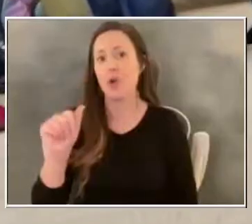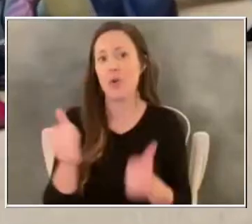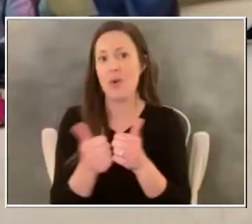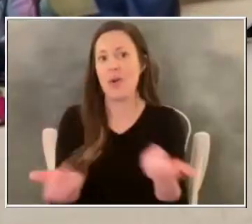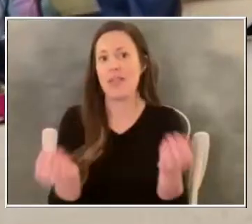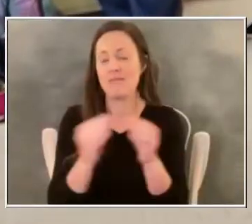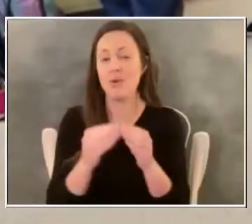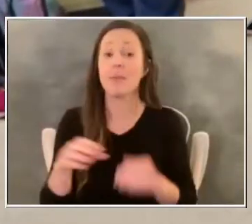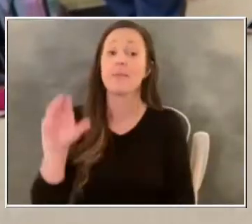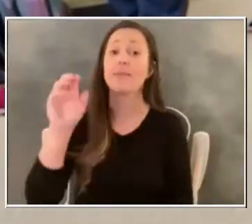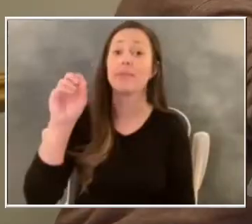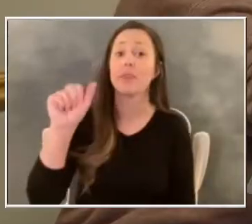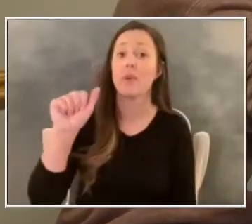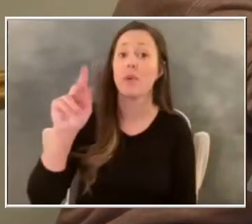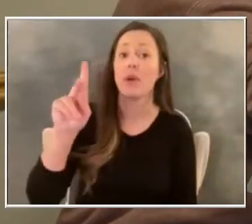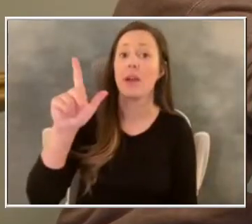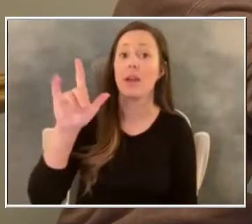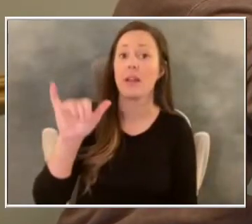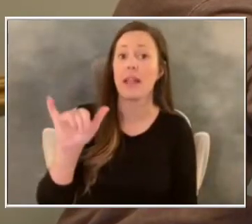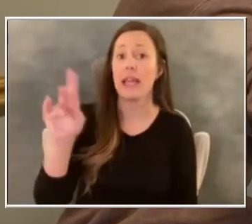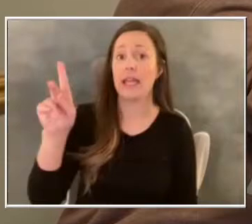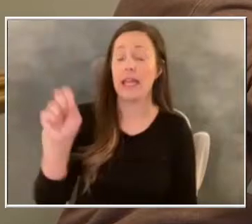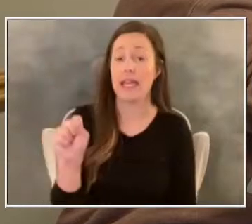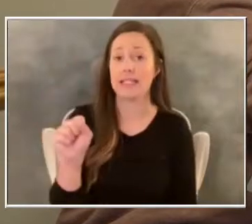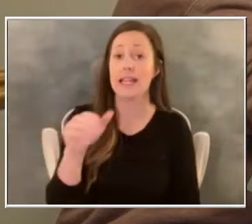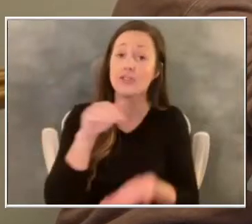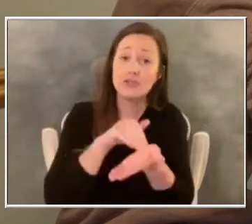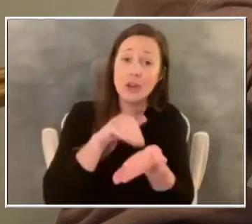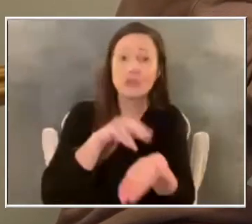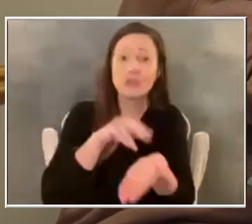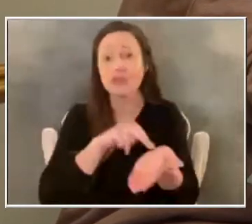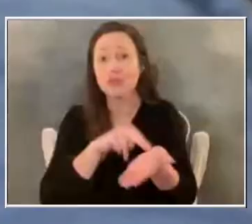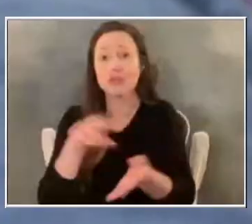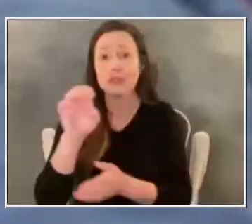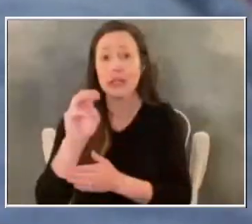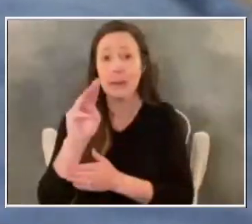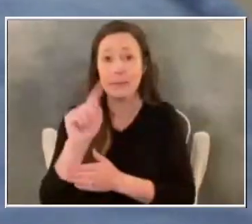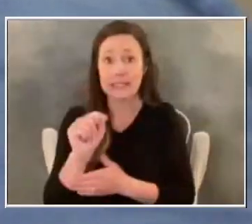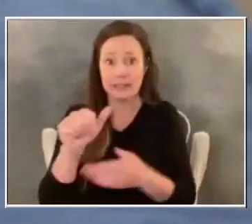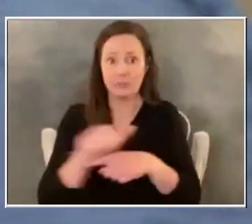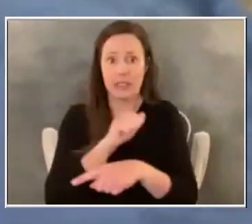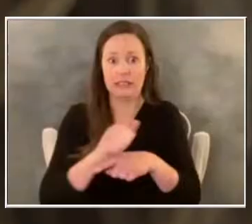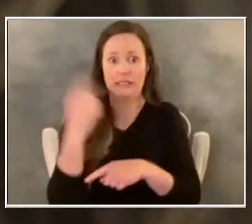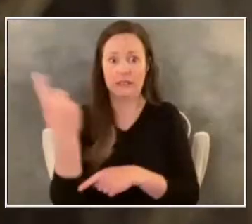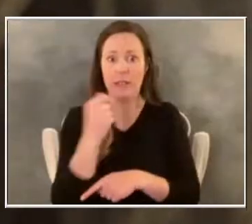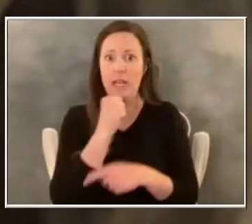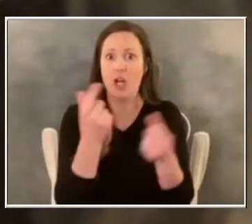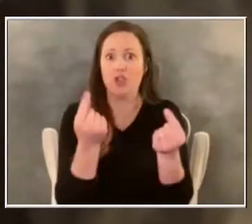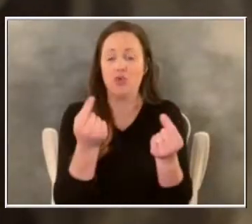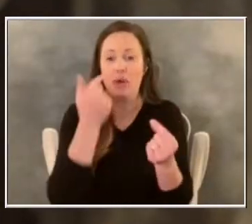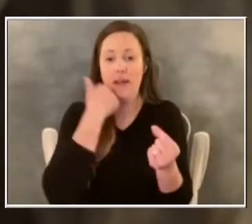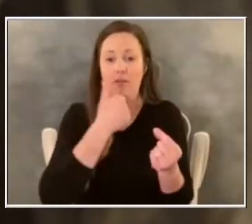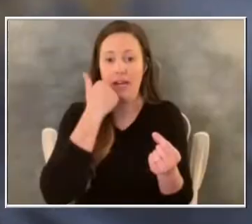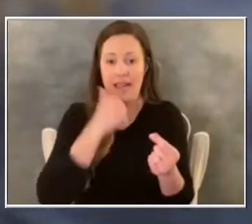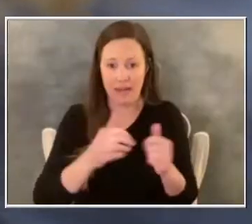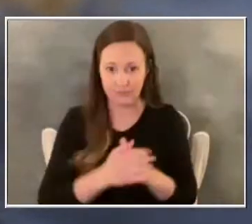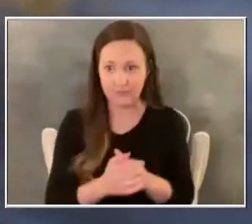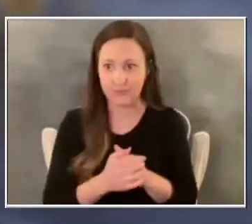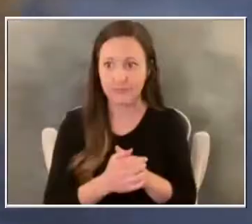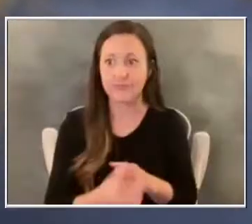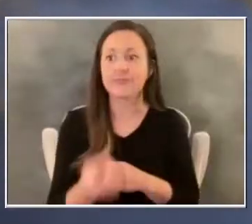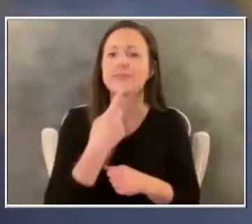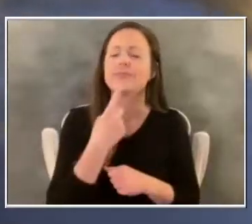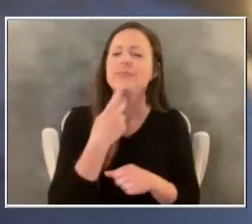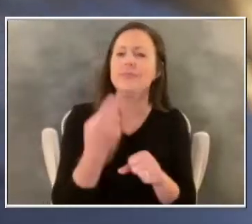Kansas, doctors, nurses, and EMTs practice something they don't do every day. Use your fingers to kind of point toward the kid's nose. Deliver